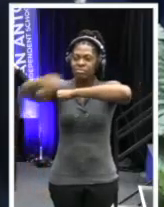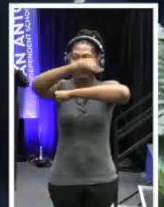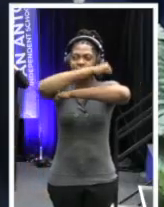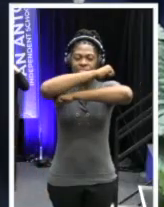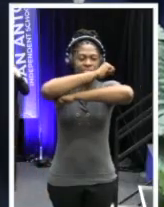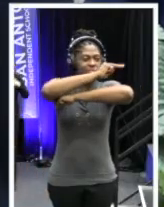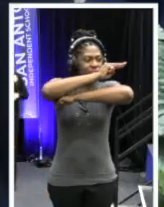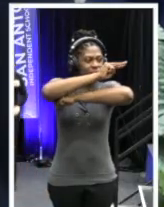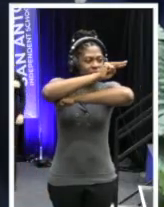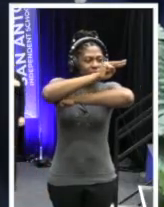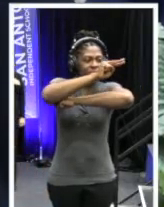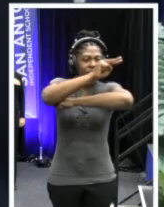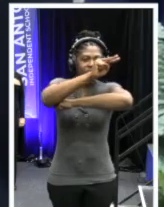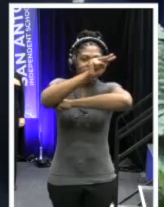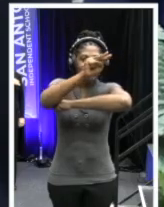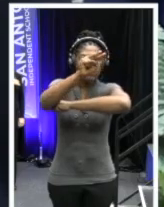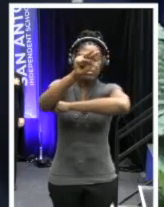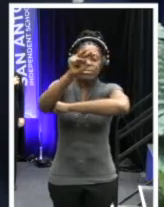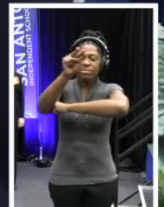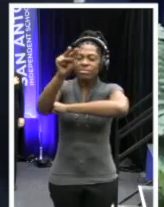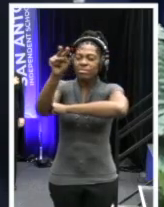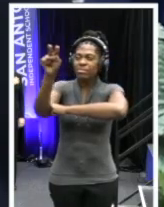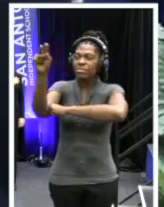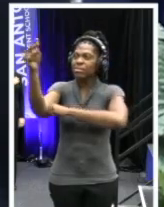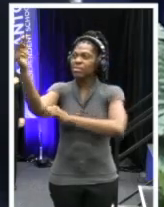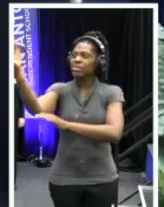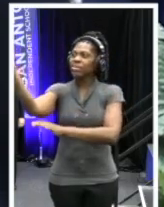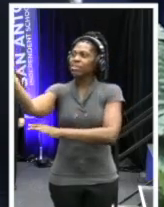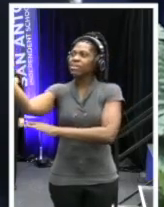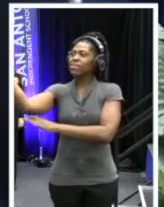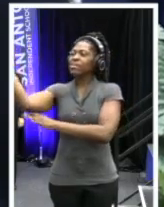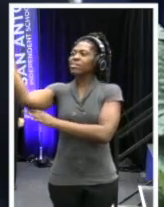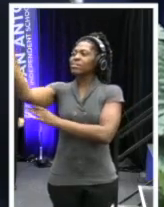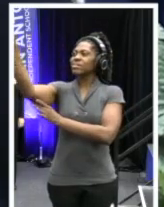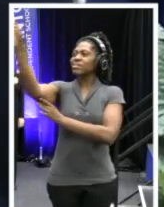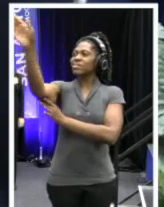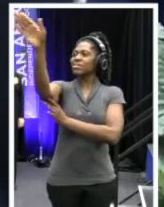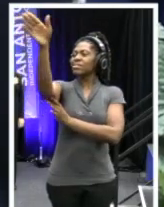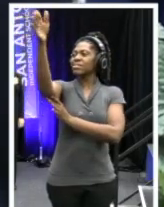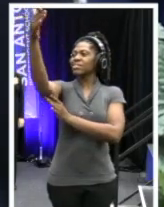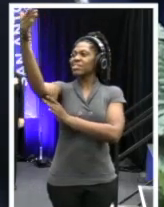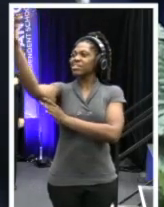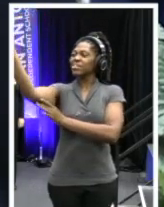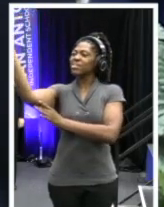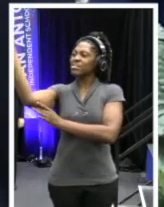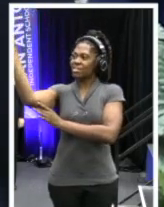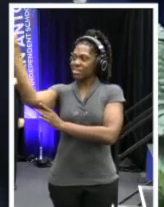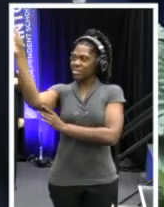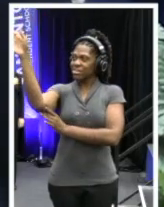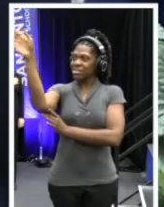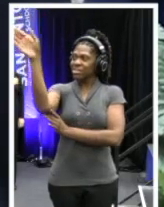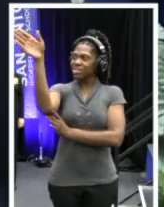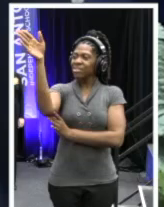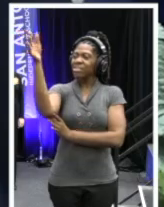ramparts we watched, were so gallantly